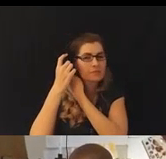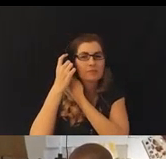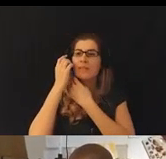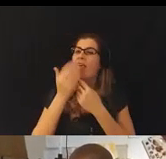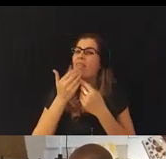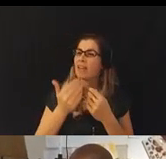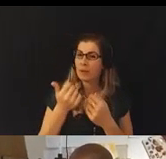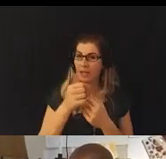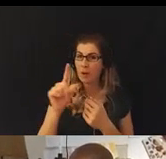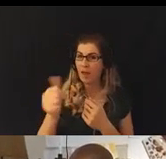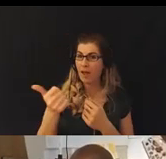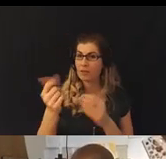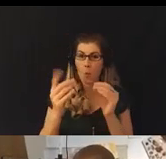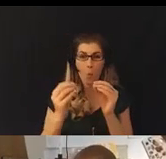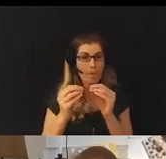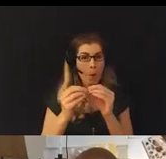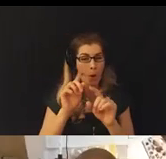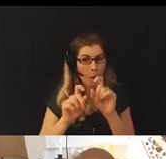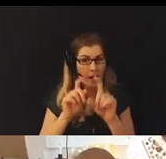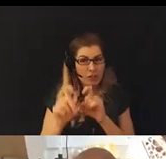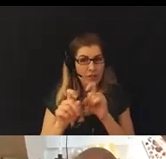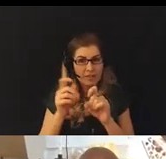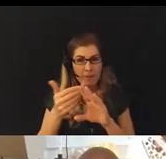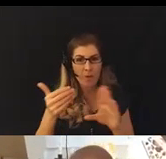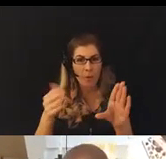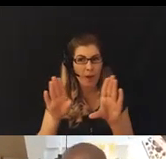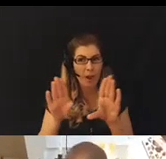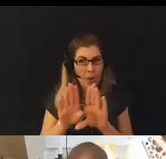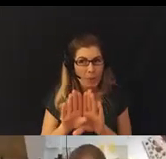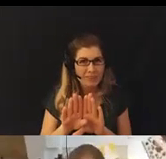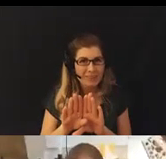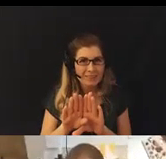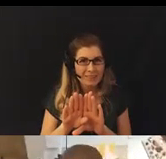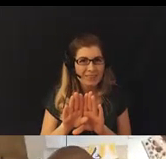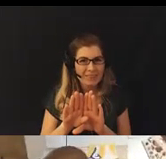to have one more question before we bring things to a close here for the day?